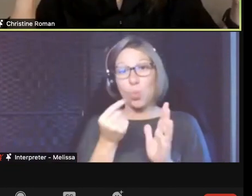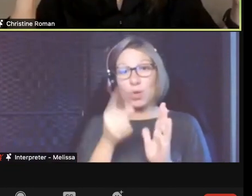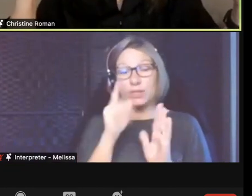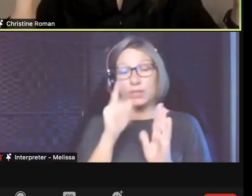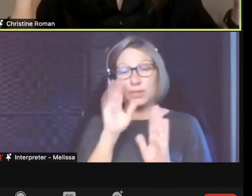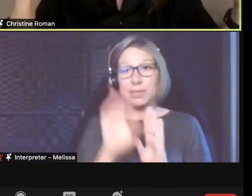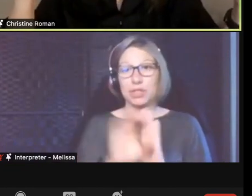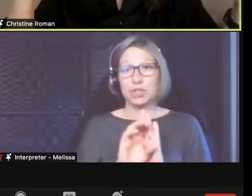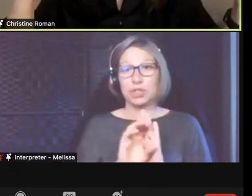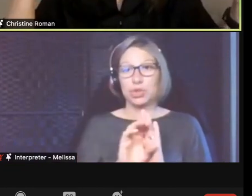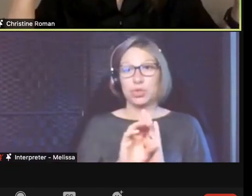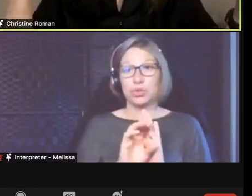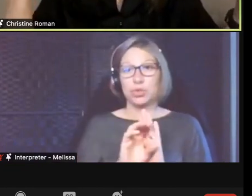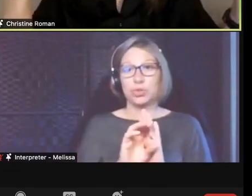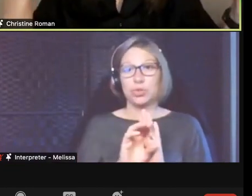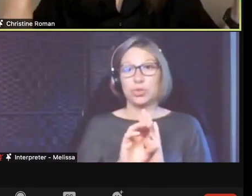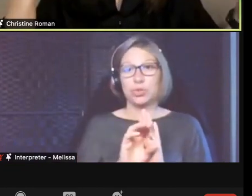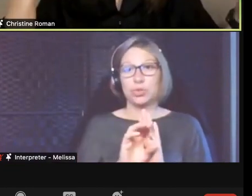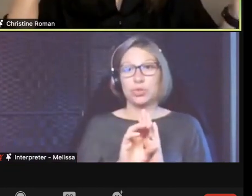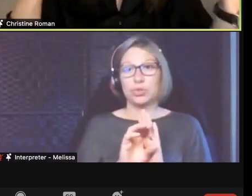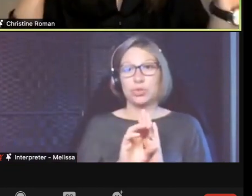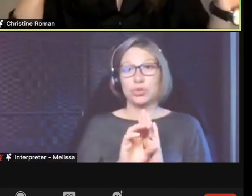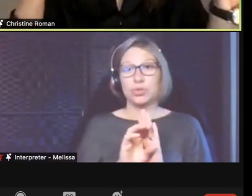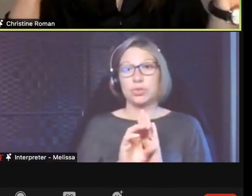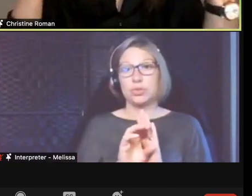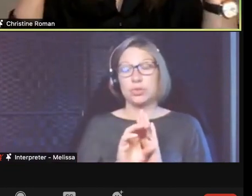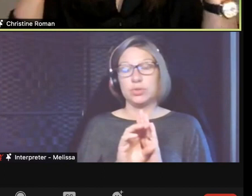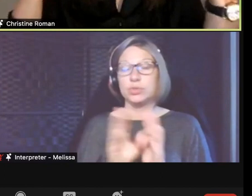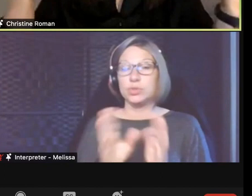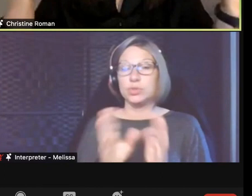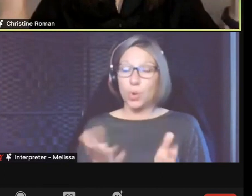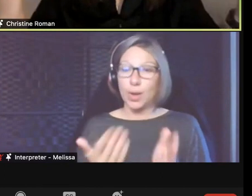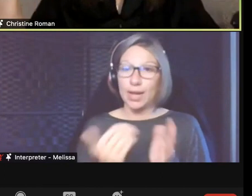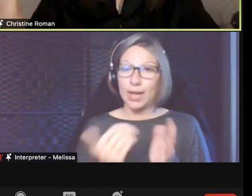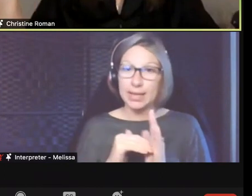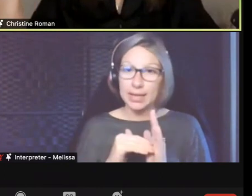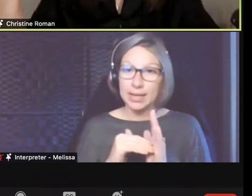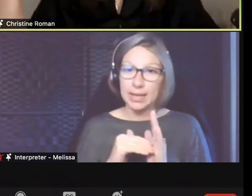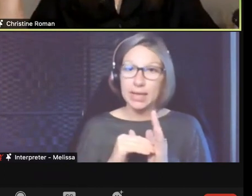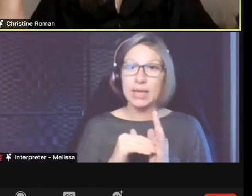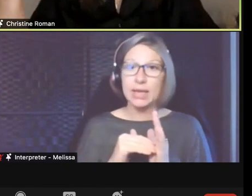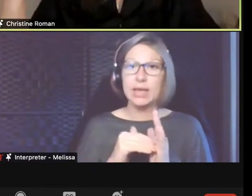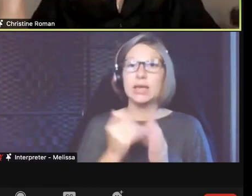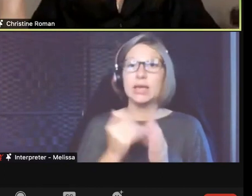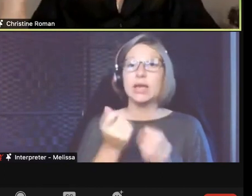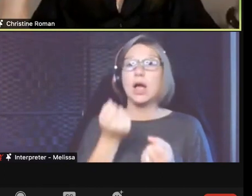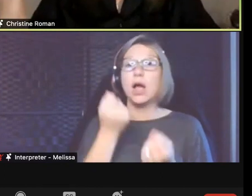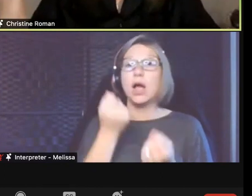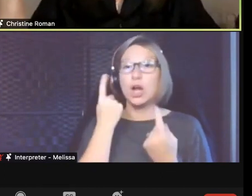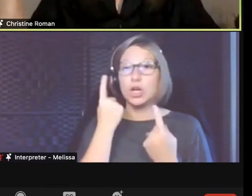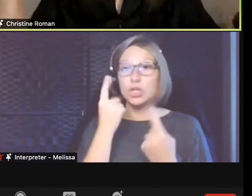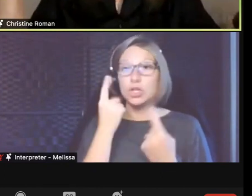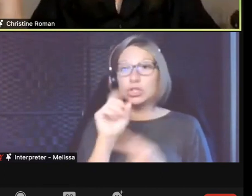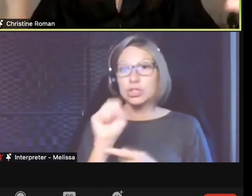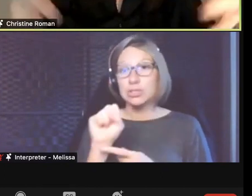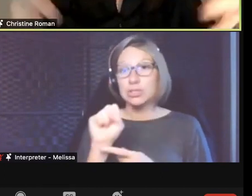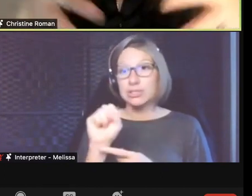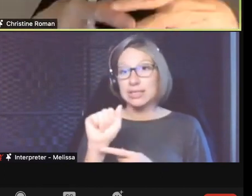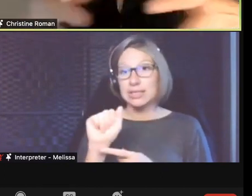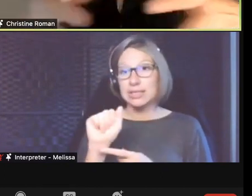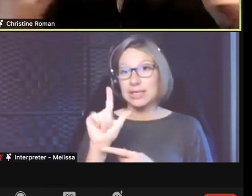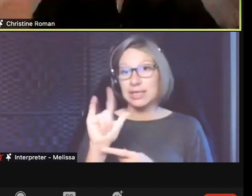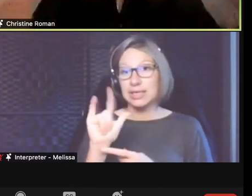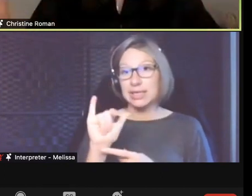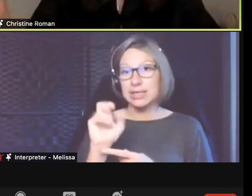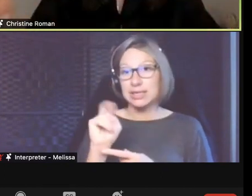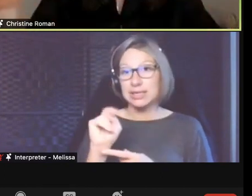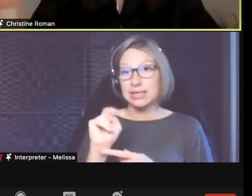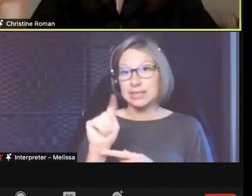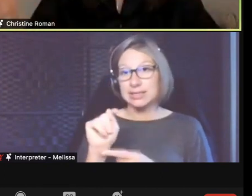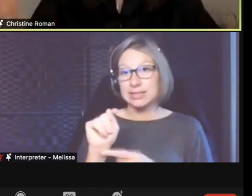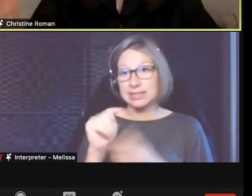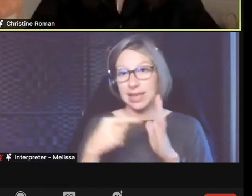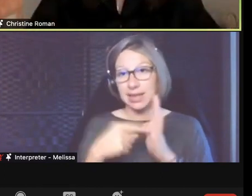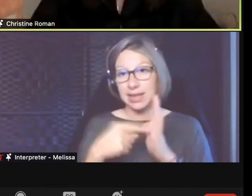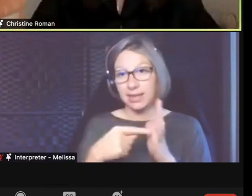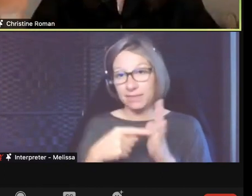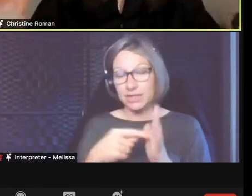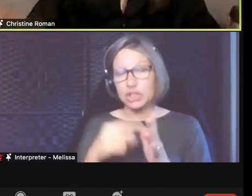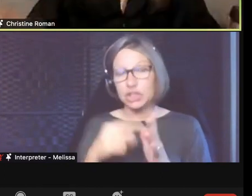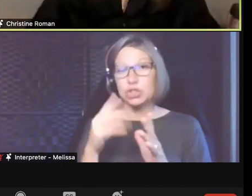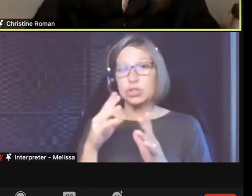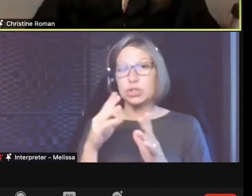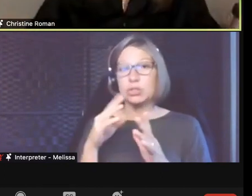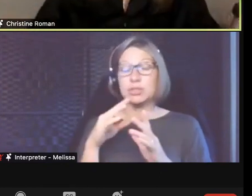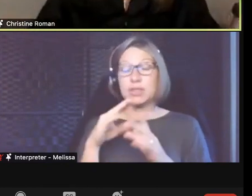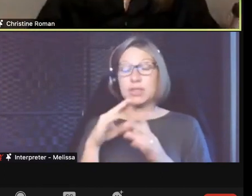so, again, being able to understand the salient features of something in a context, especially in this complex